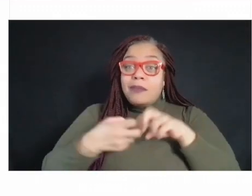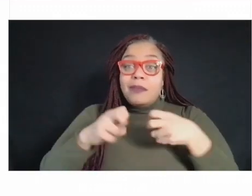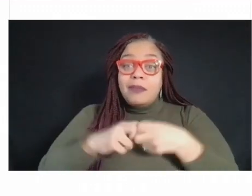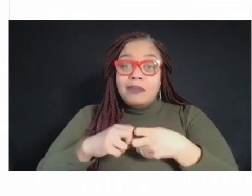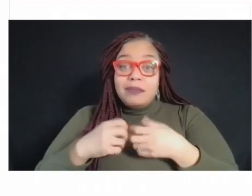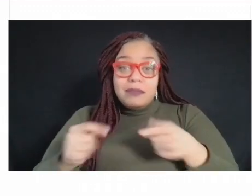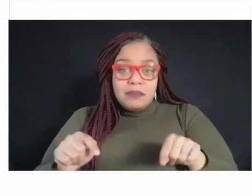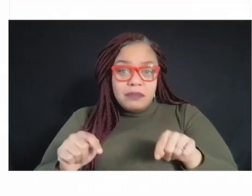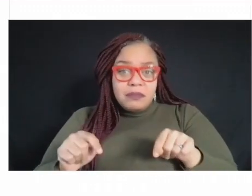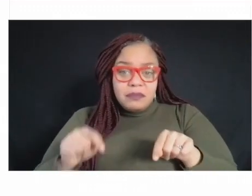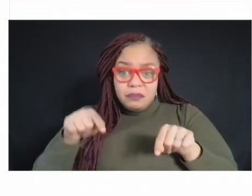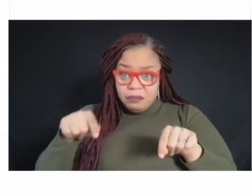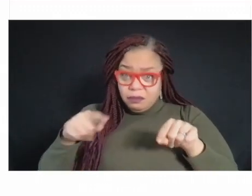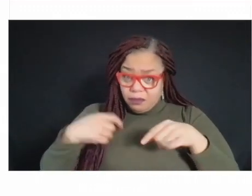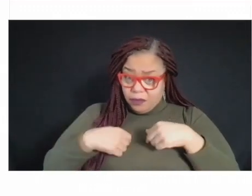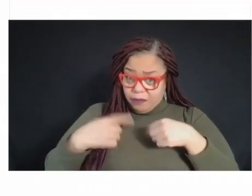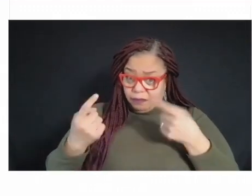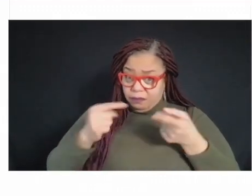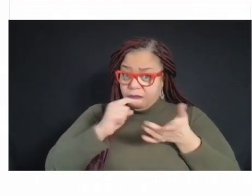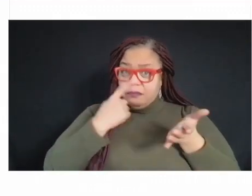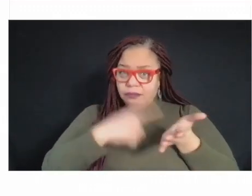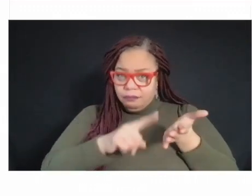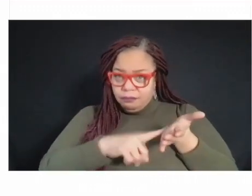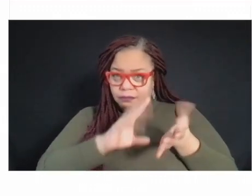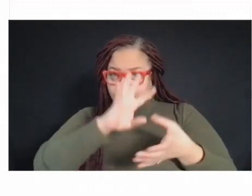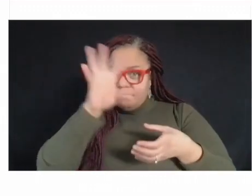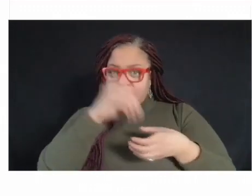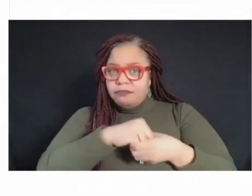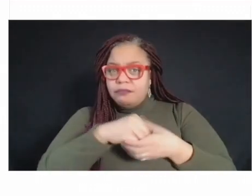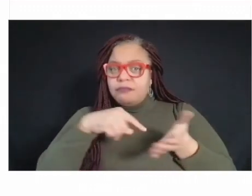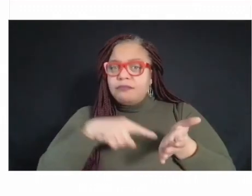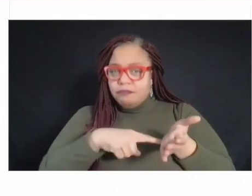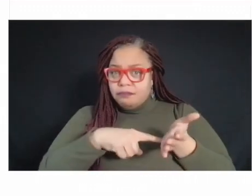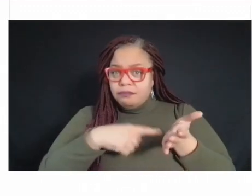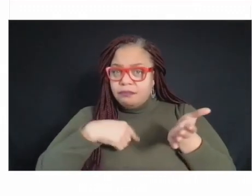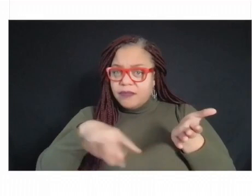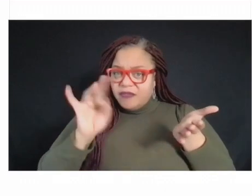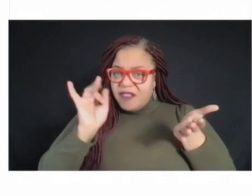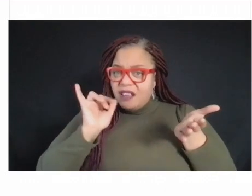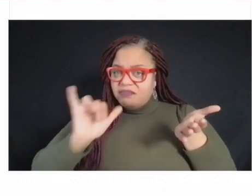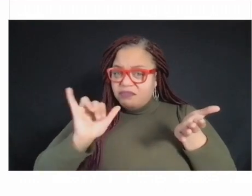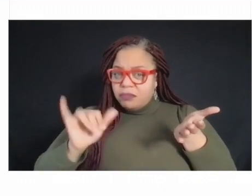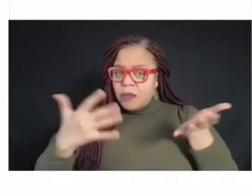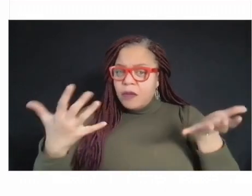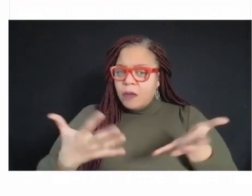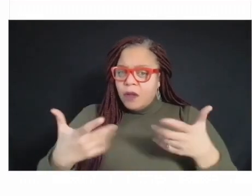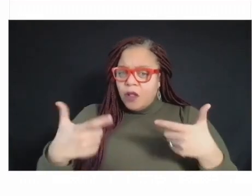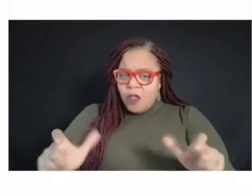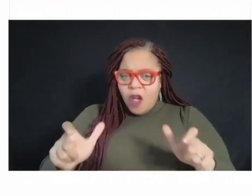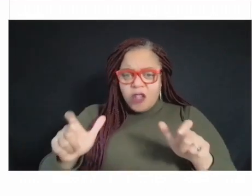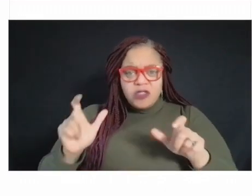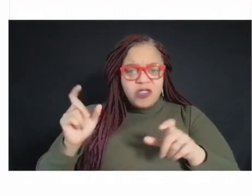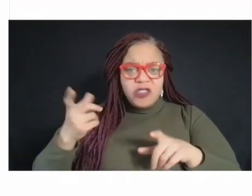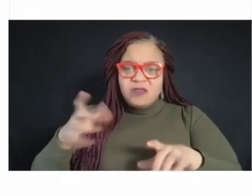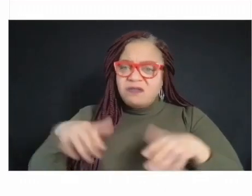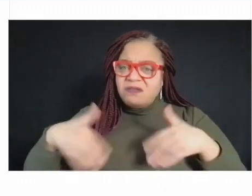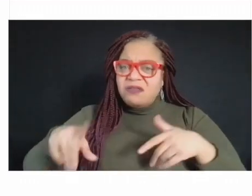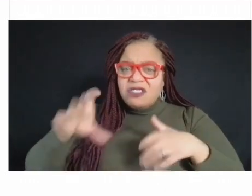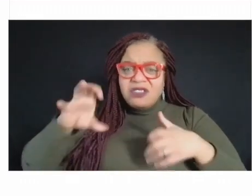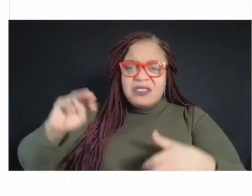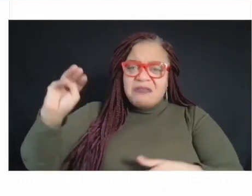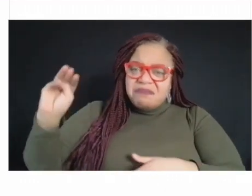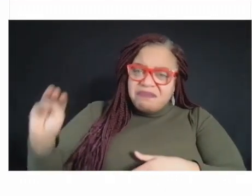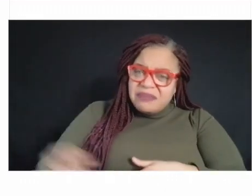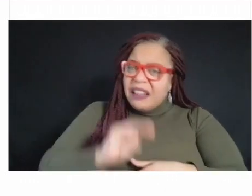study that we did where we found that looking at a very large number, hundreds of millions of social media posts on Facebook and